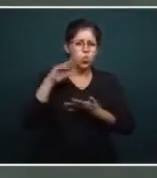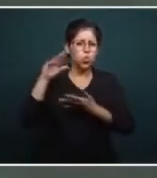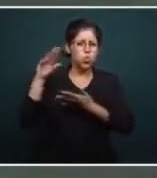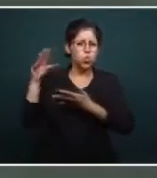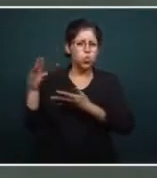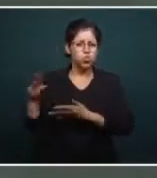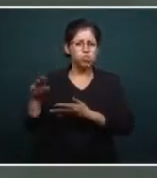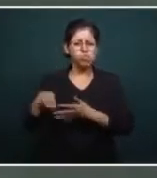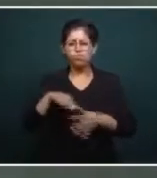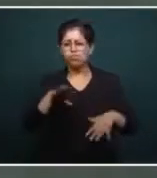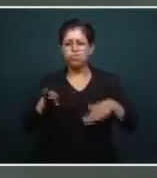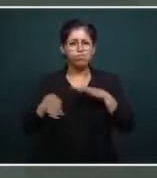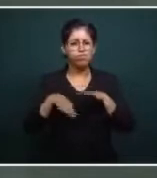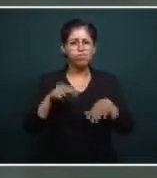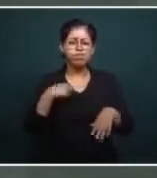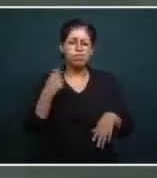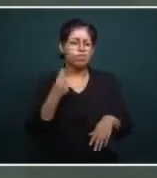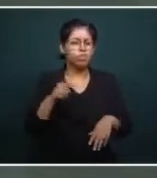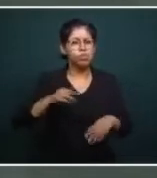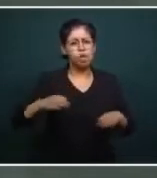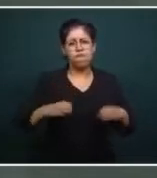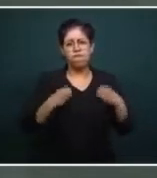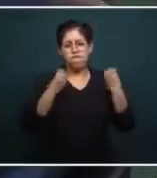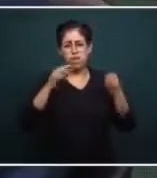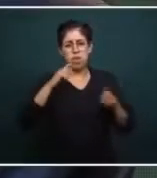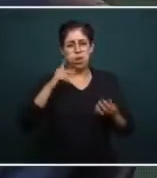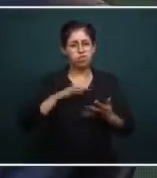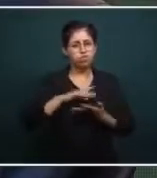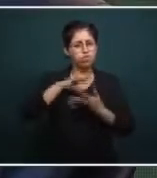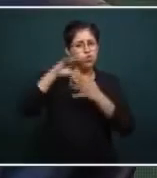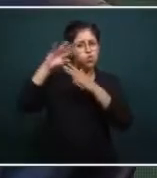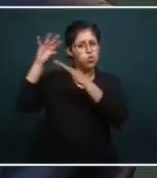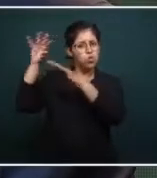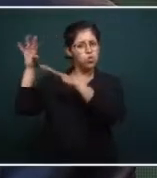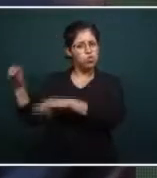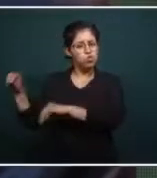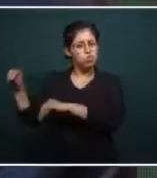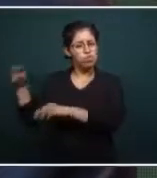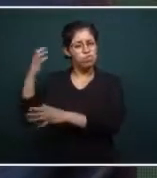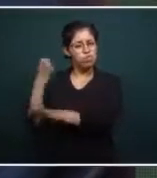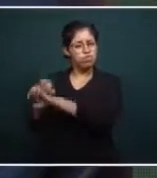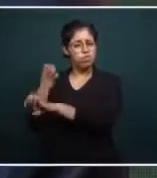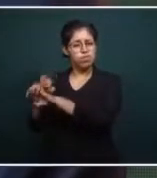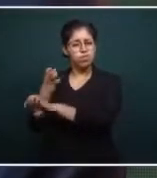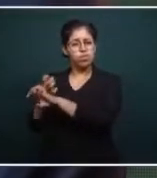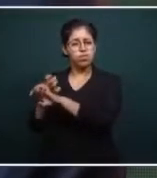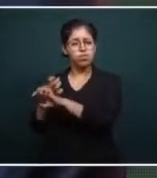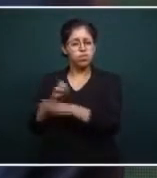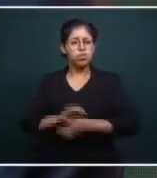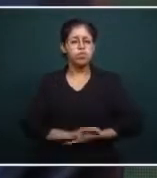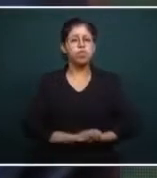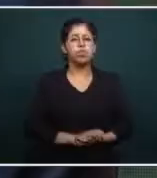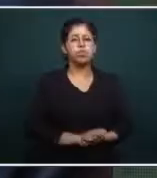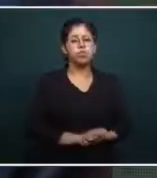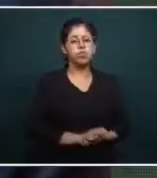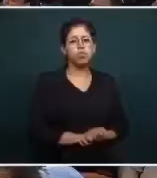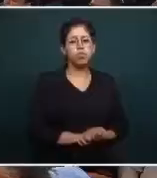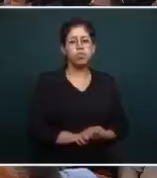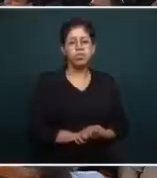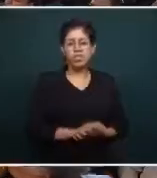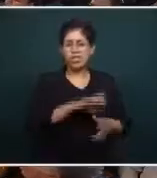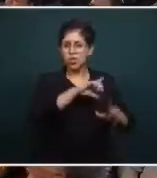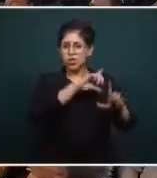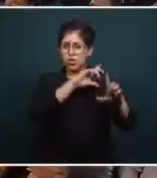vida gone to look for a Estados life Unidos, in the U.S. de aquí, del Estado From de here, México, from the state of de todo el Mexico, país.